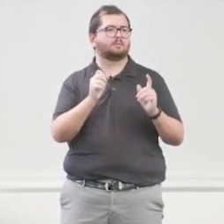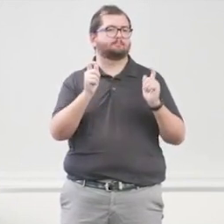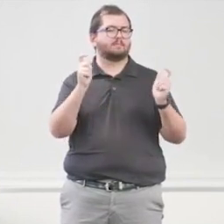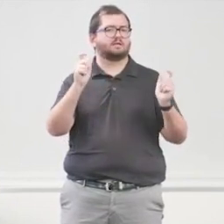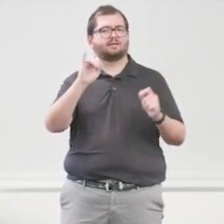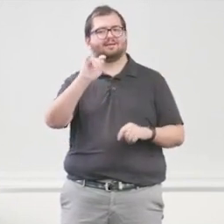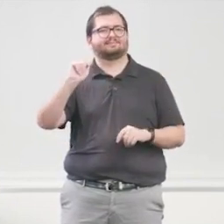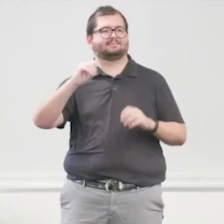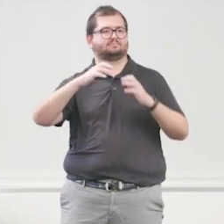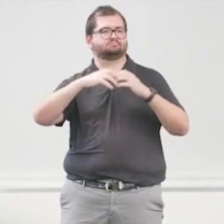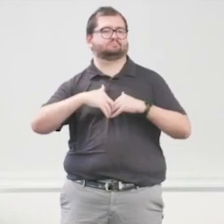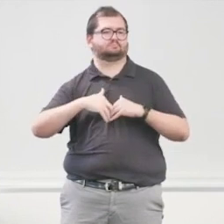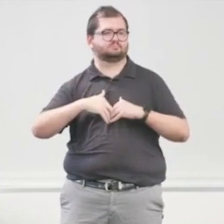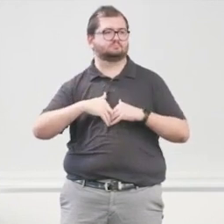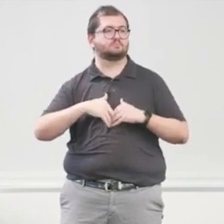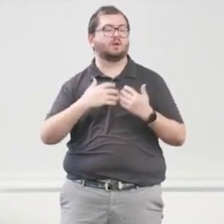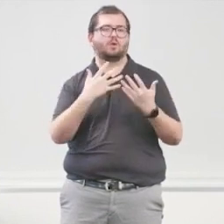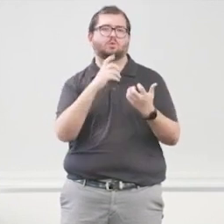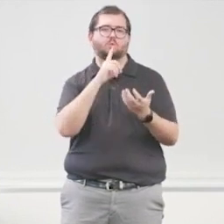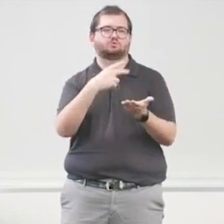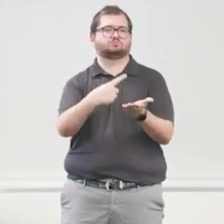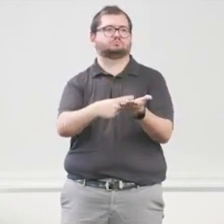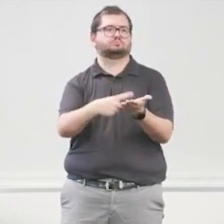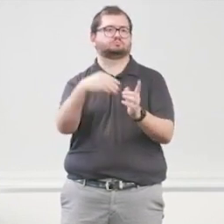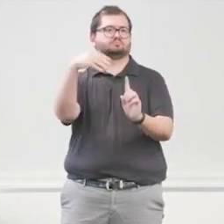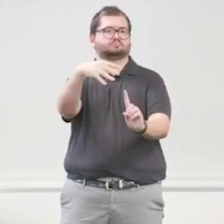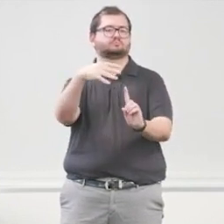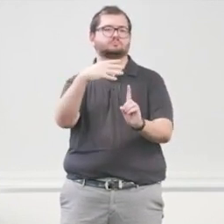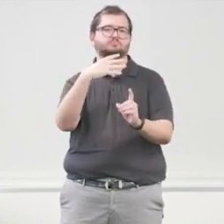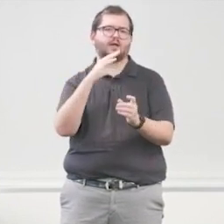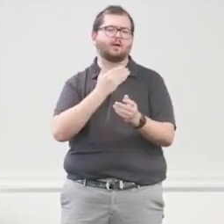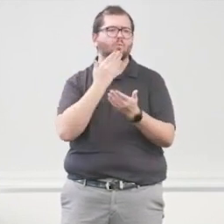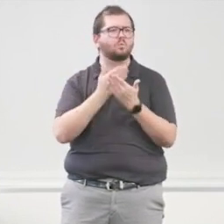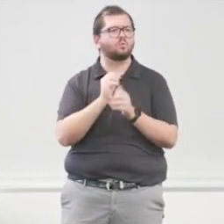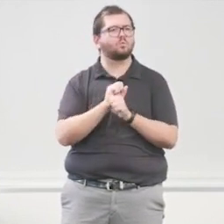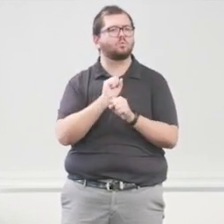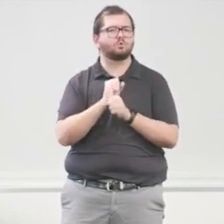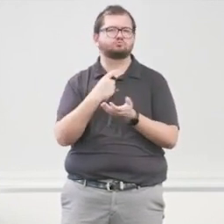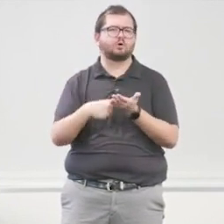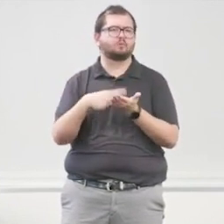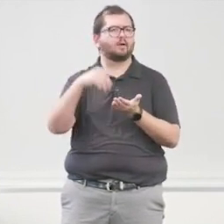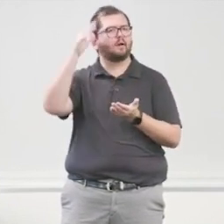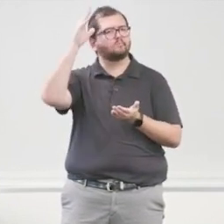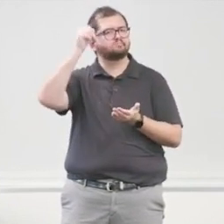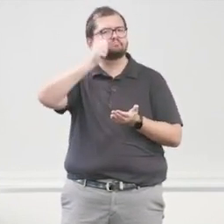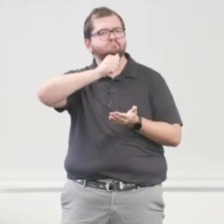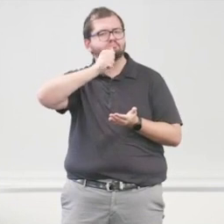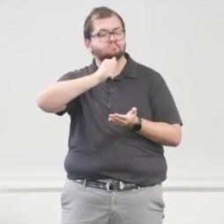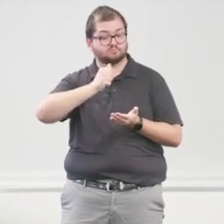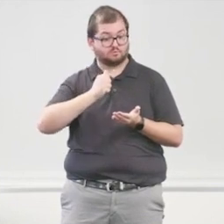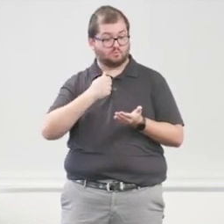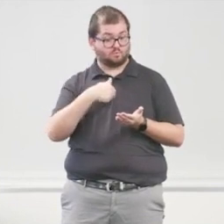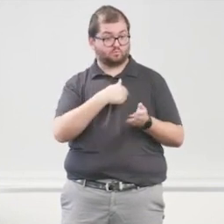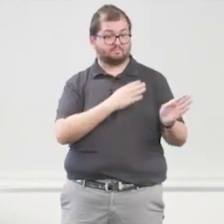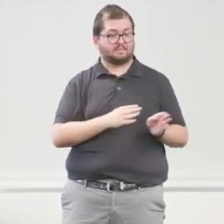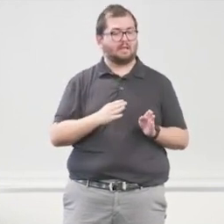I'll say, just to highlight the good work of what we're doing here and to touch on the point of resiliency and recovery efforts, we had a plan. This